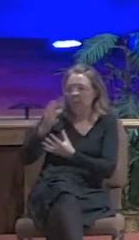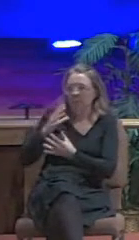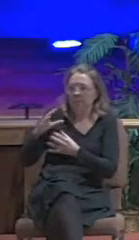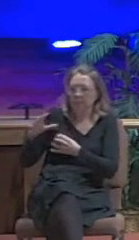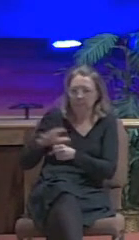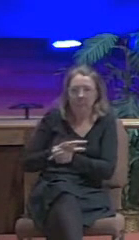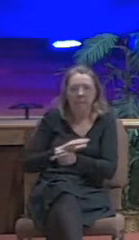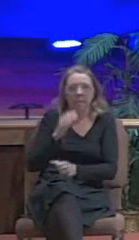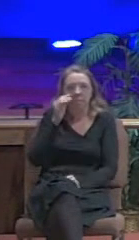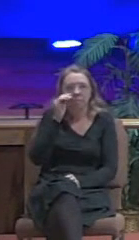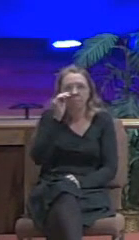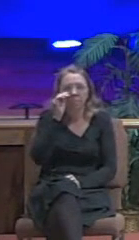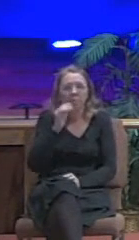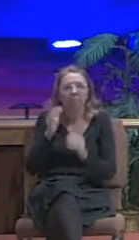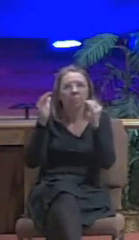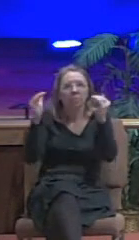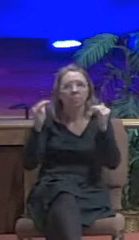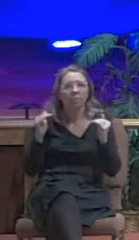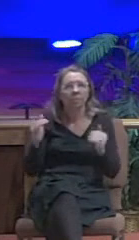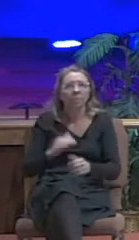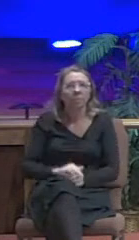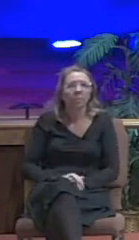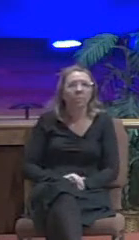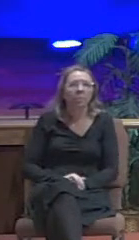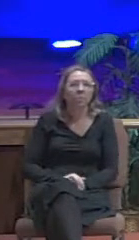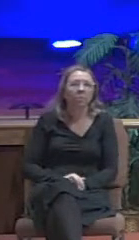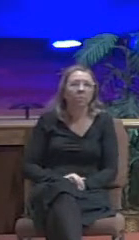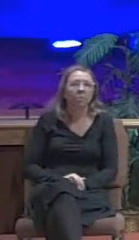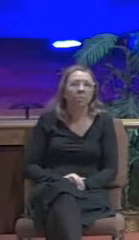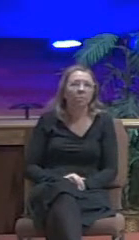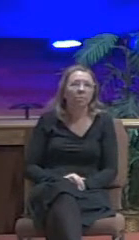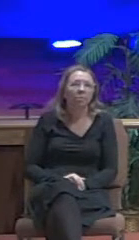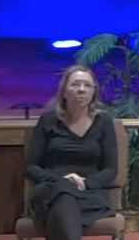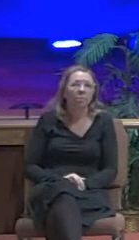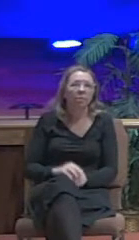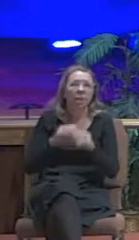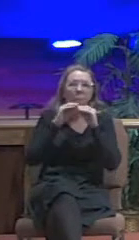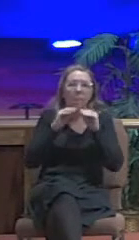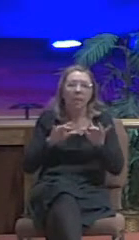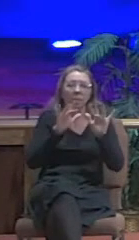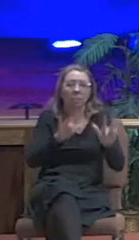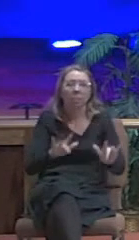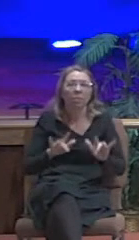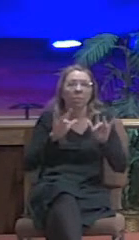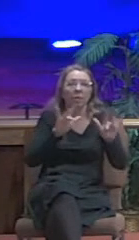Moving on. Blessed are the merciful, for they will be shown mercy.